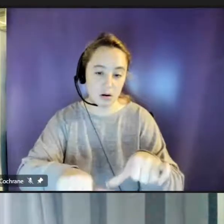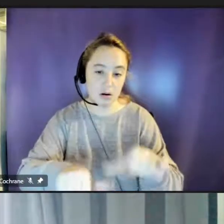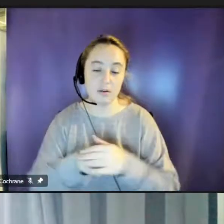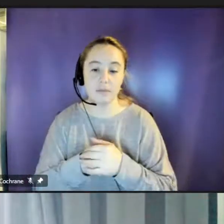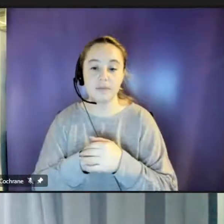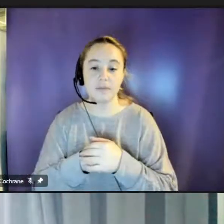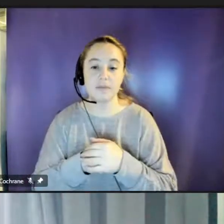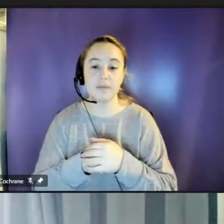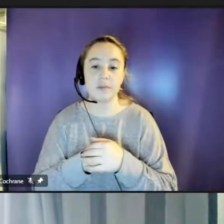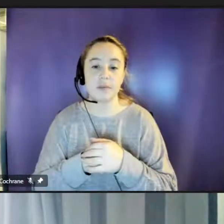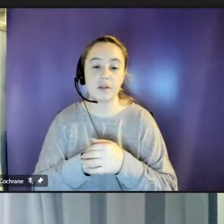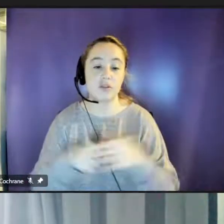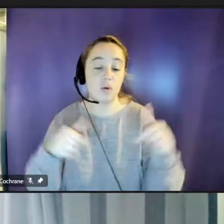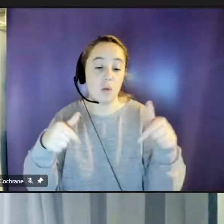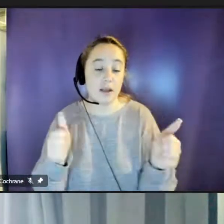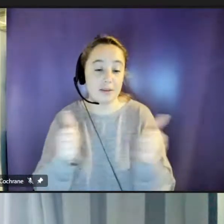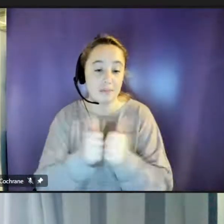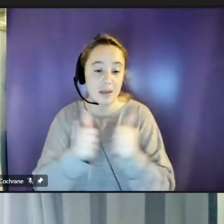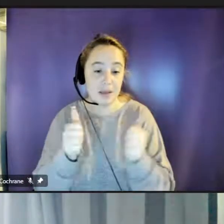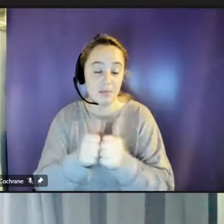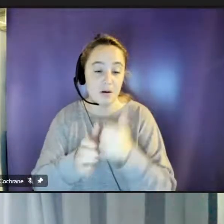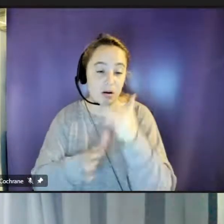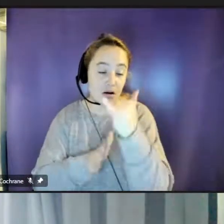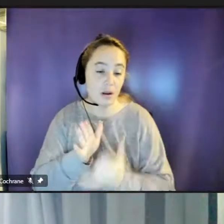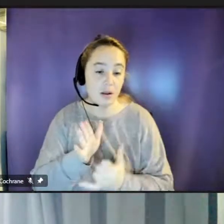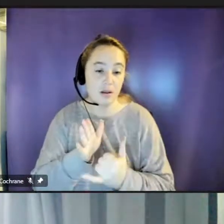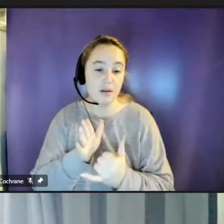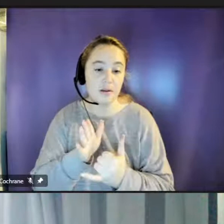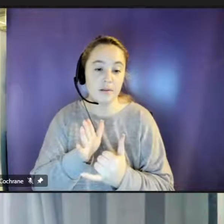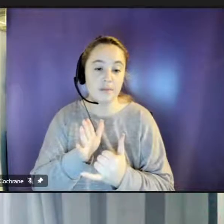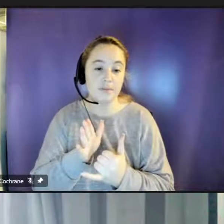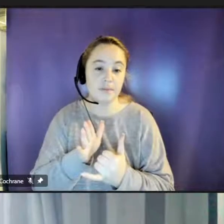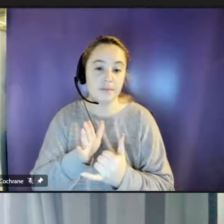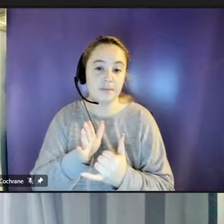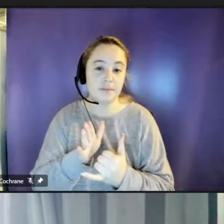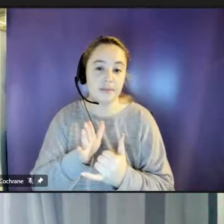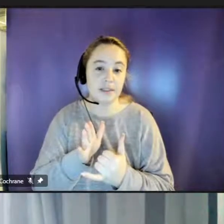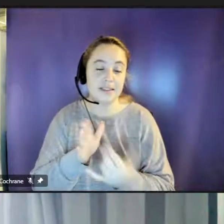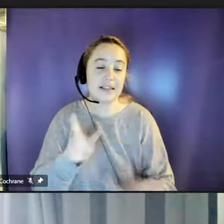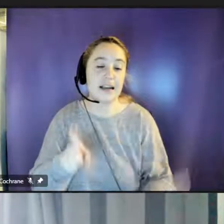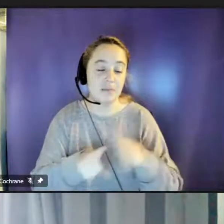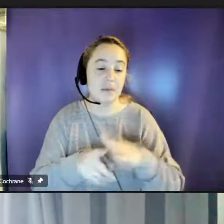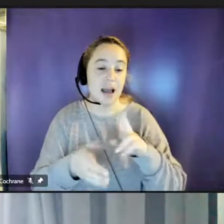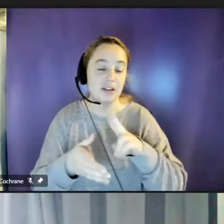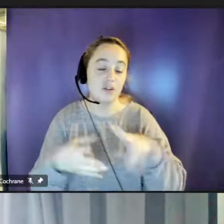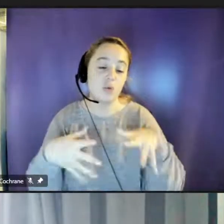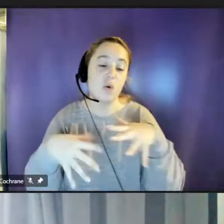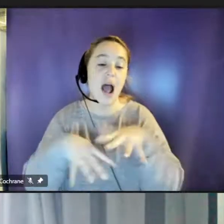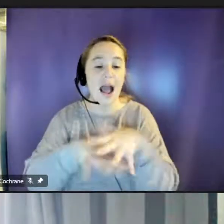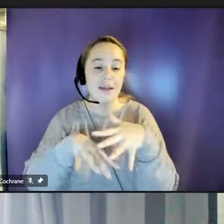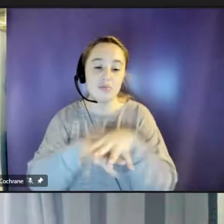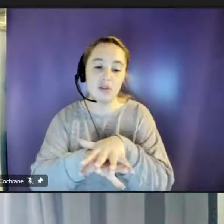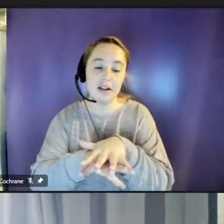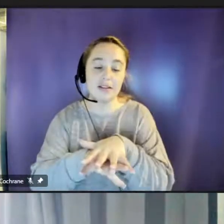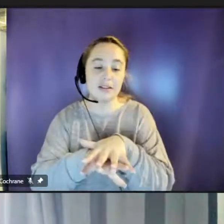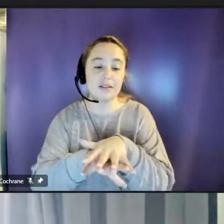you have in this paper is almost a kind of a movement towards that, maybe a hybrid version of what we have been working with,